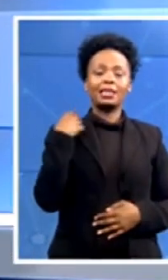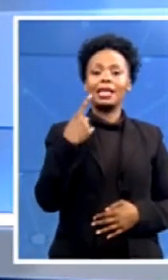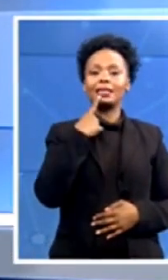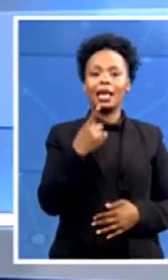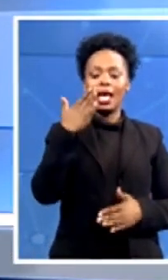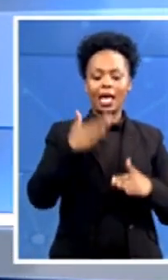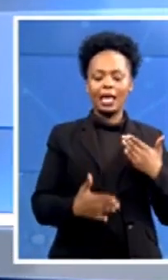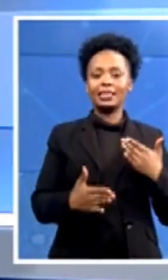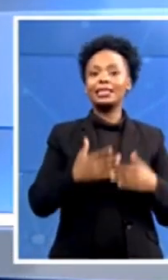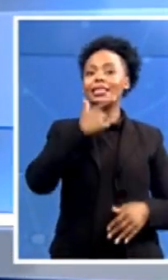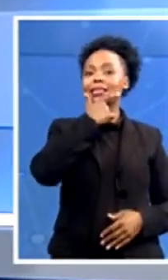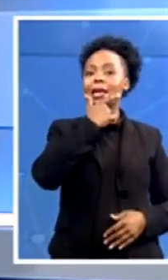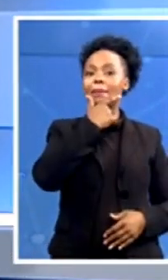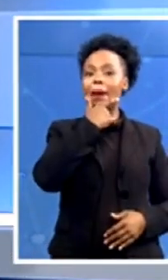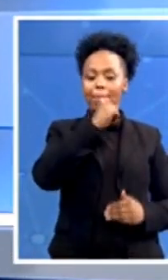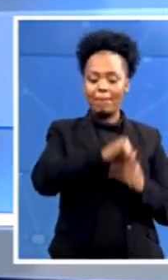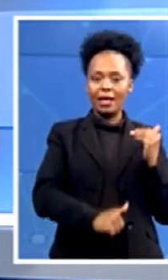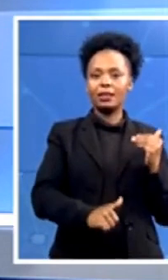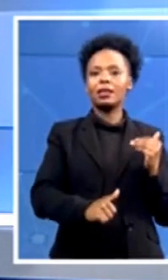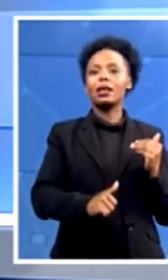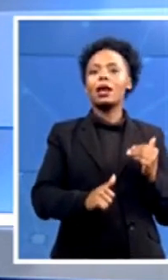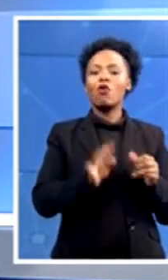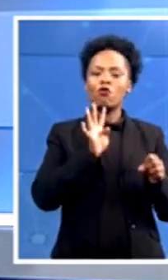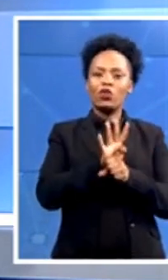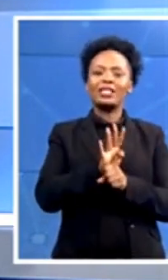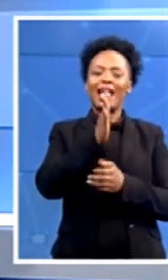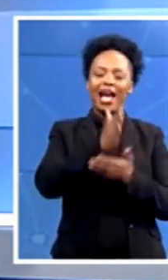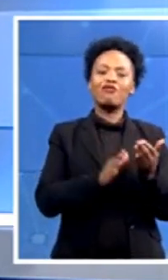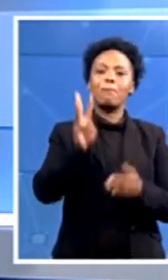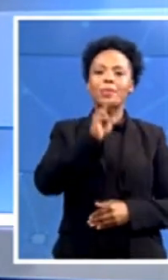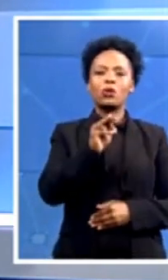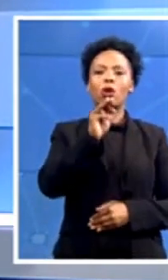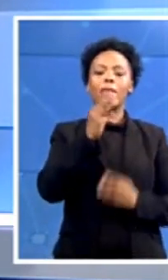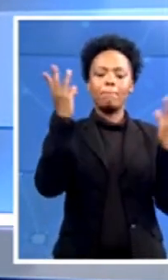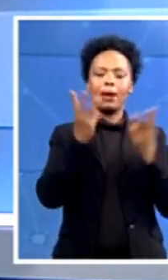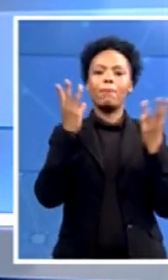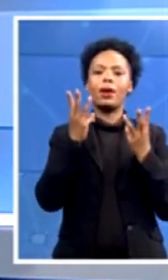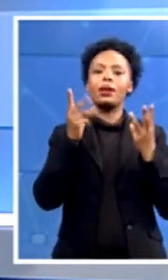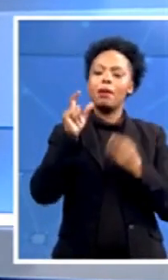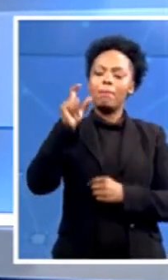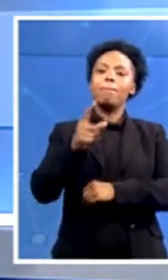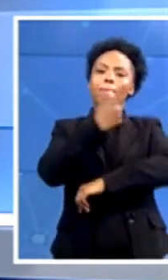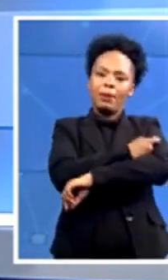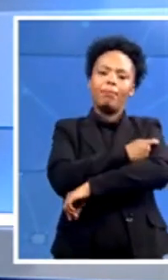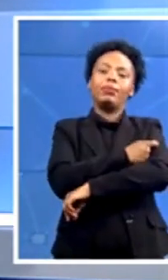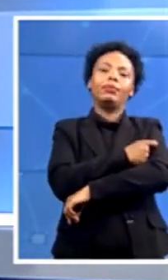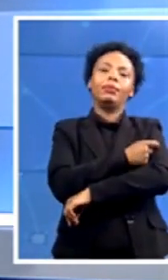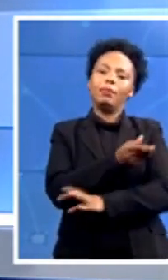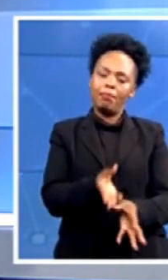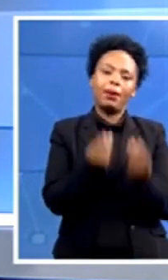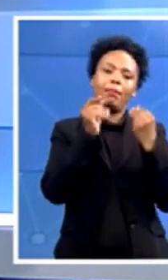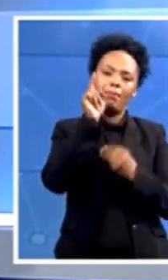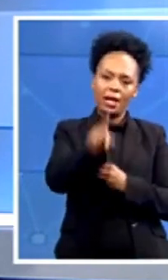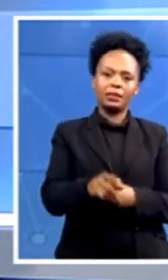want to get about, 14.5 million people to get to that threshold that says we reach some sort of herd immunity with regards to